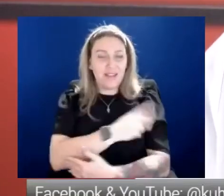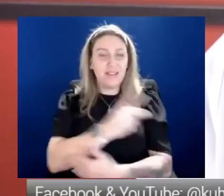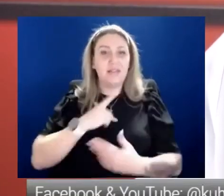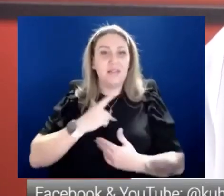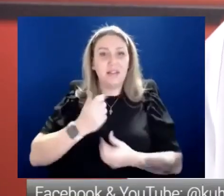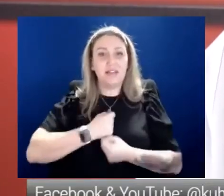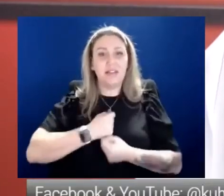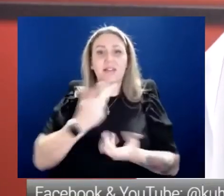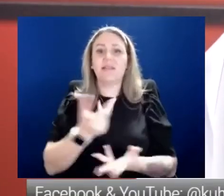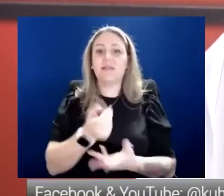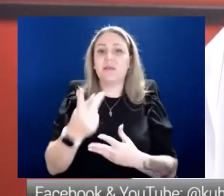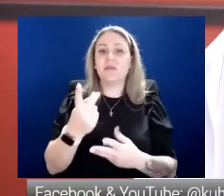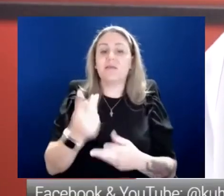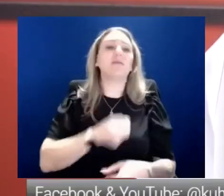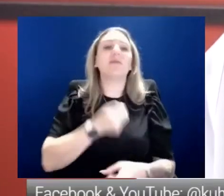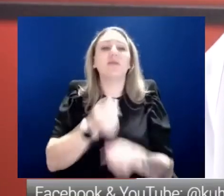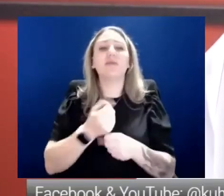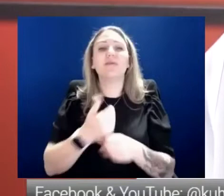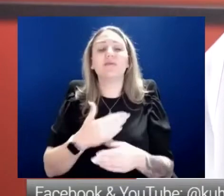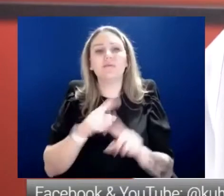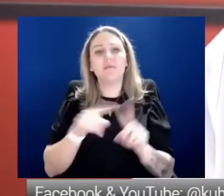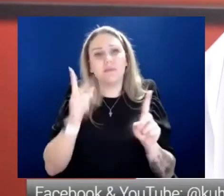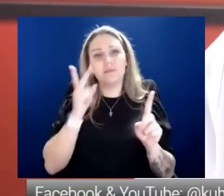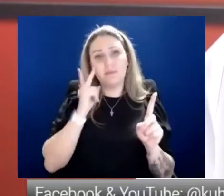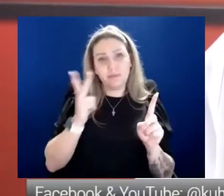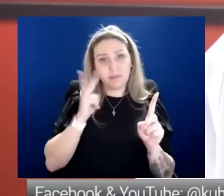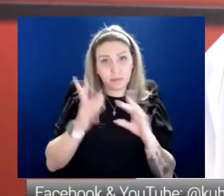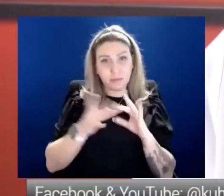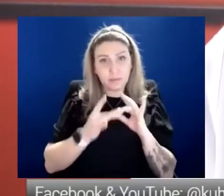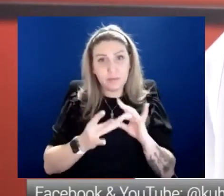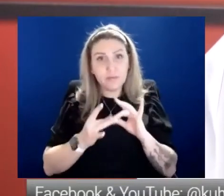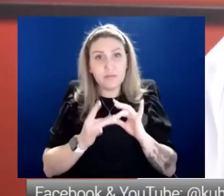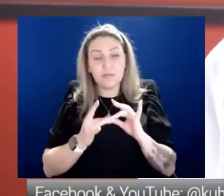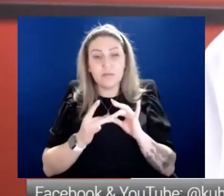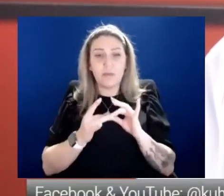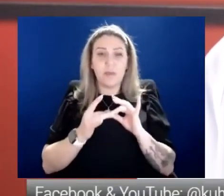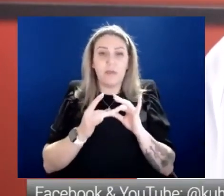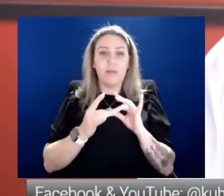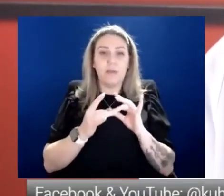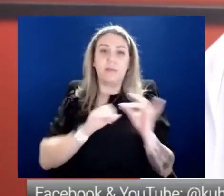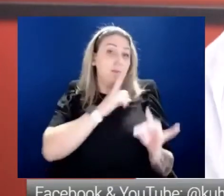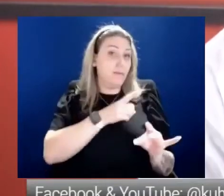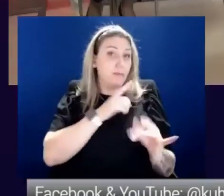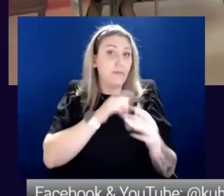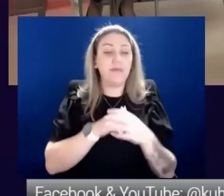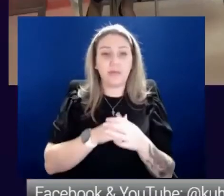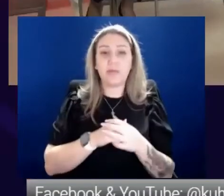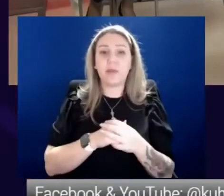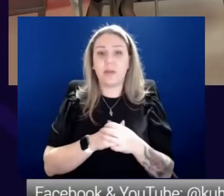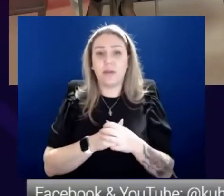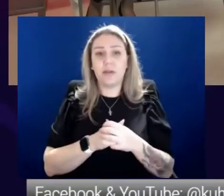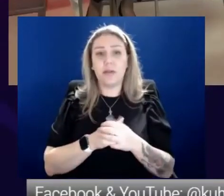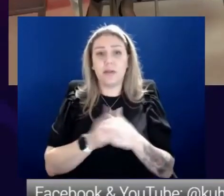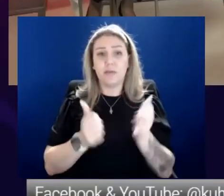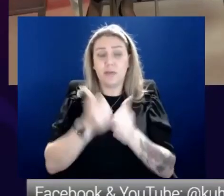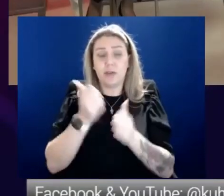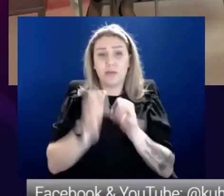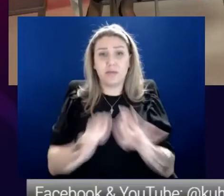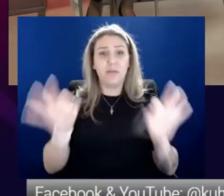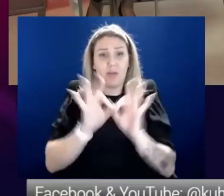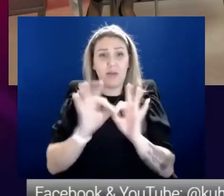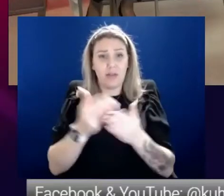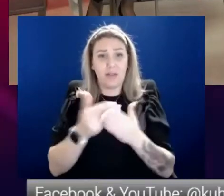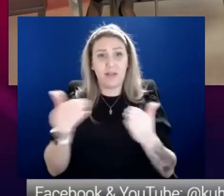but just to see that relationship or that you know, that again. I mean, the most across important the spectrum thing of what you can be there. is